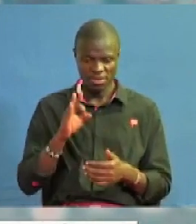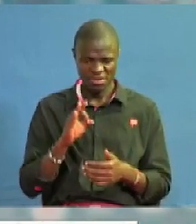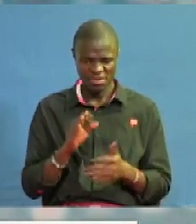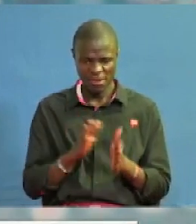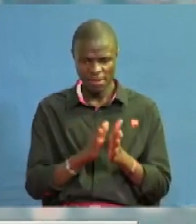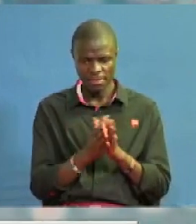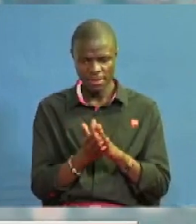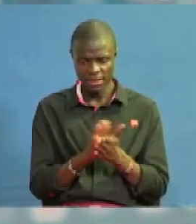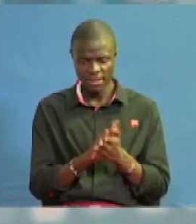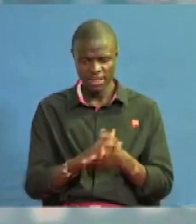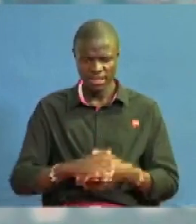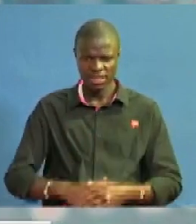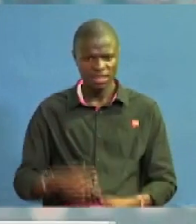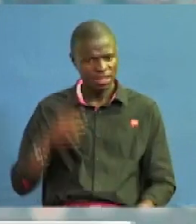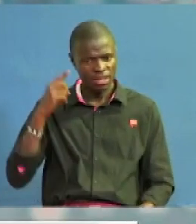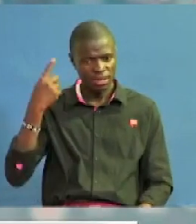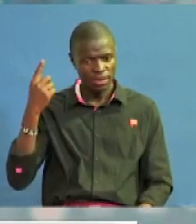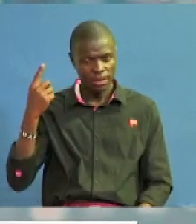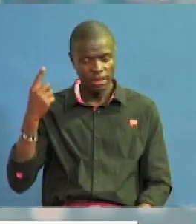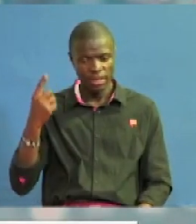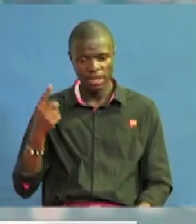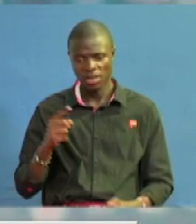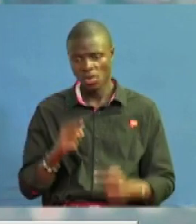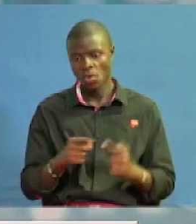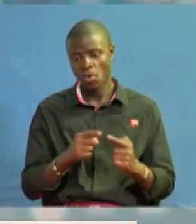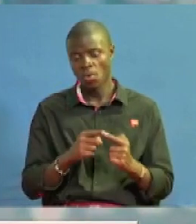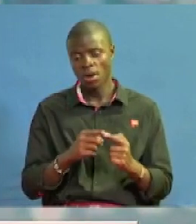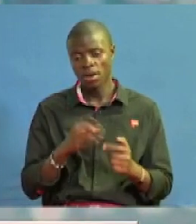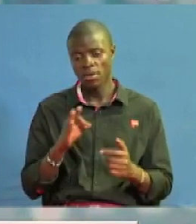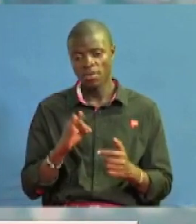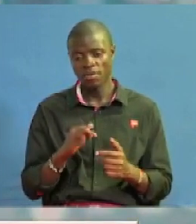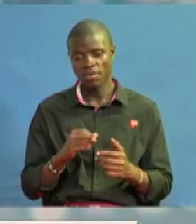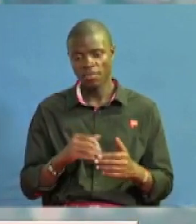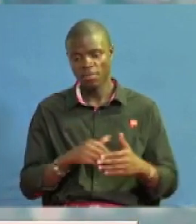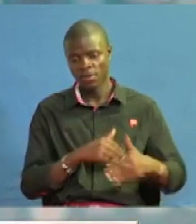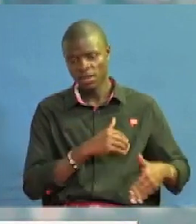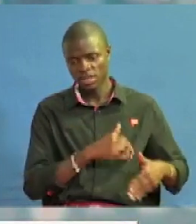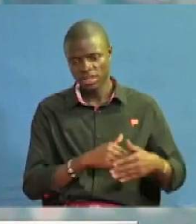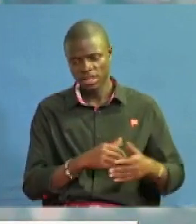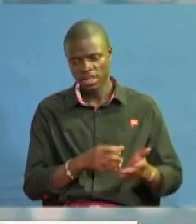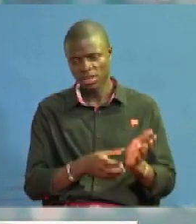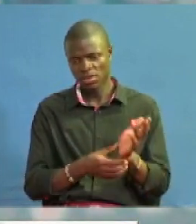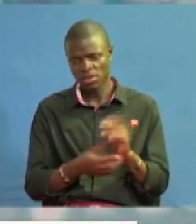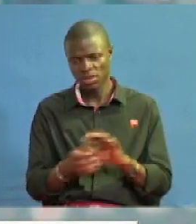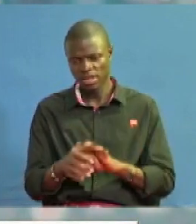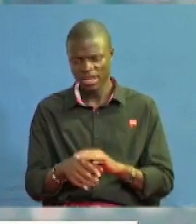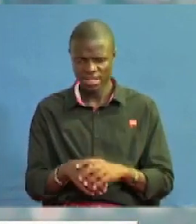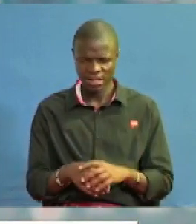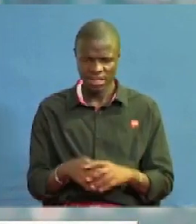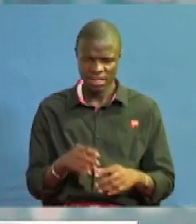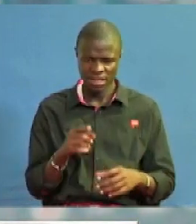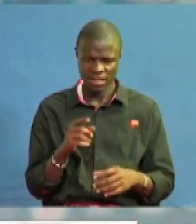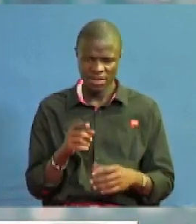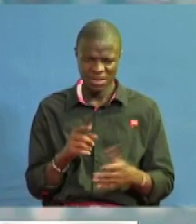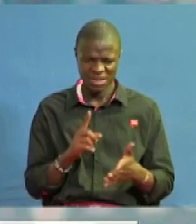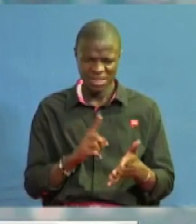Yeah. Yes. So that's why you hear of the word shareholders. So they are part owners of a business, right? So that's what a stock is.